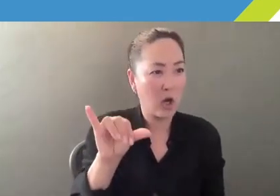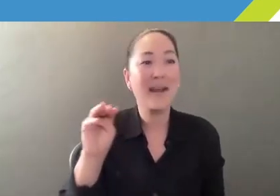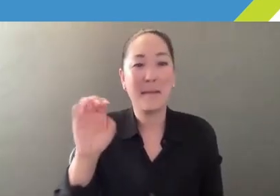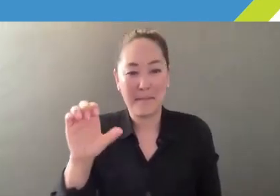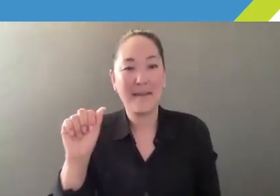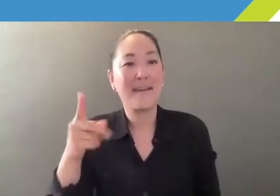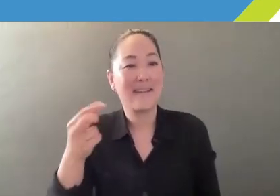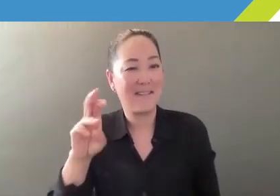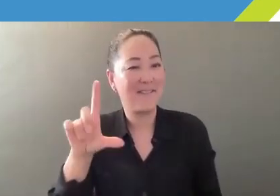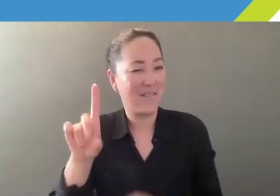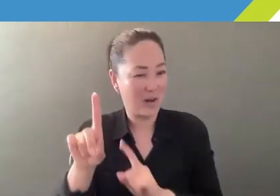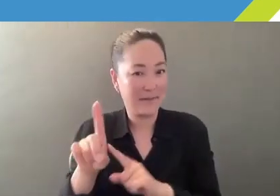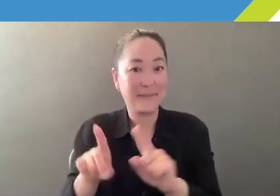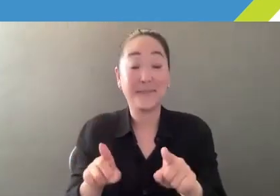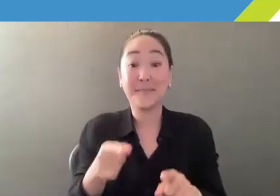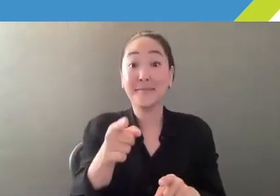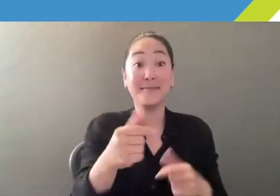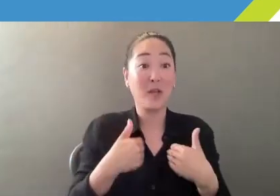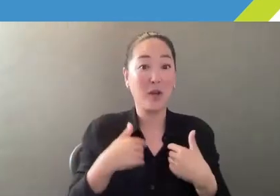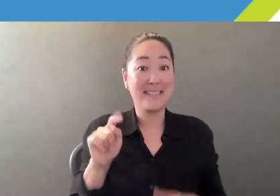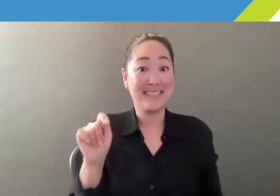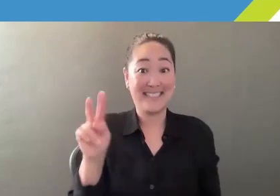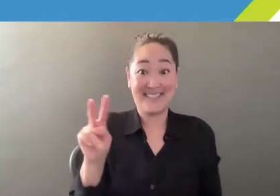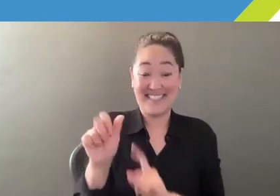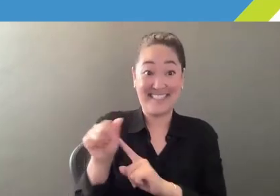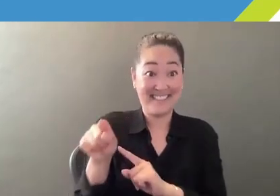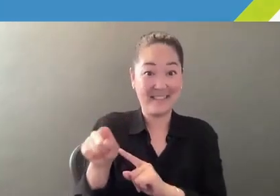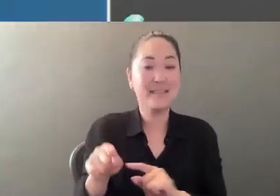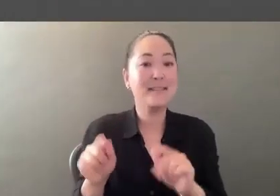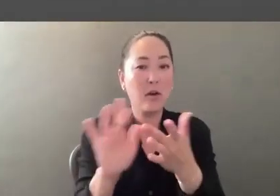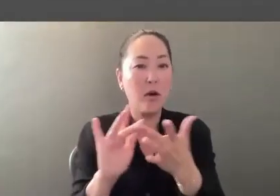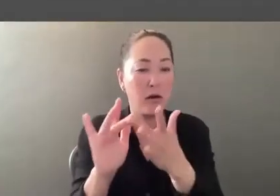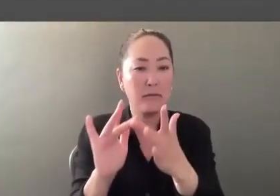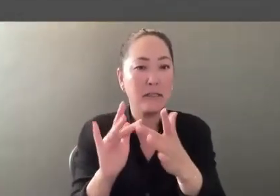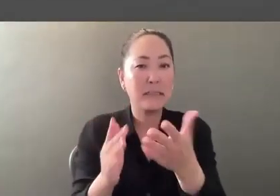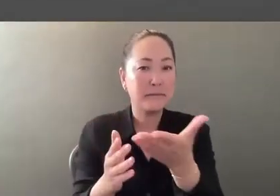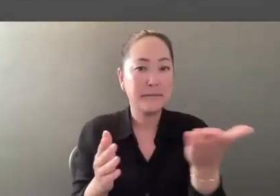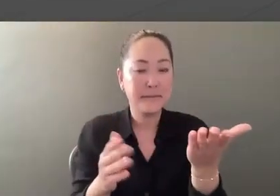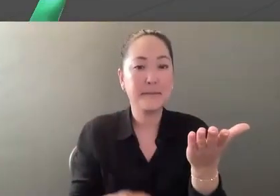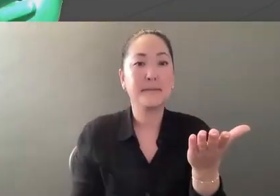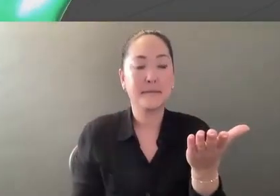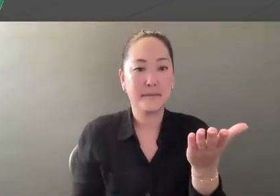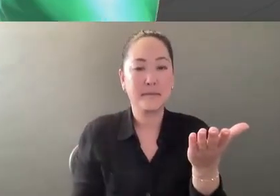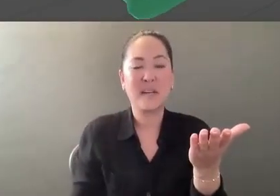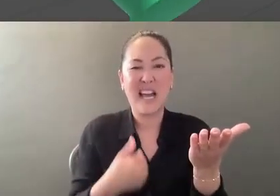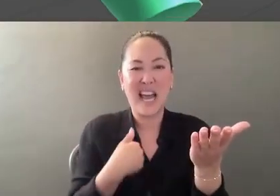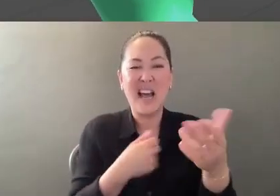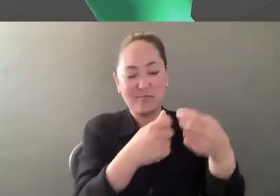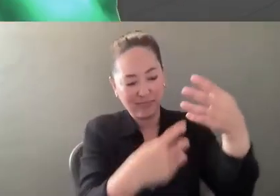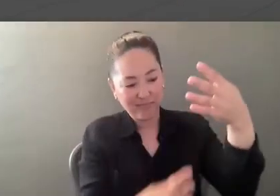Toronto Video Atlas of Surgery. So this is a online kind of library of